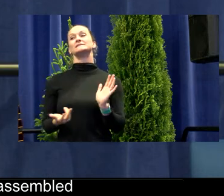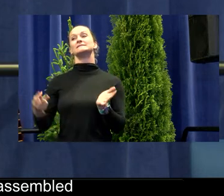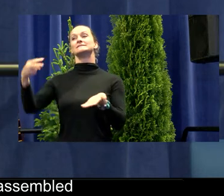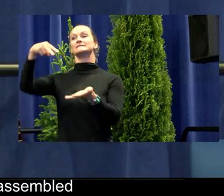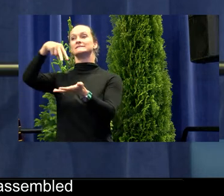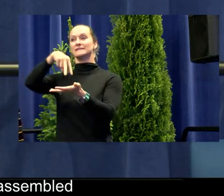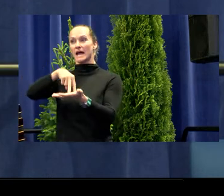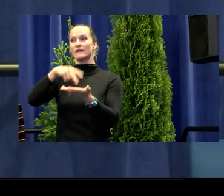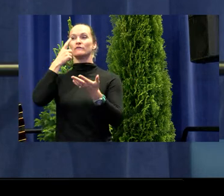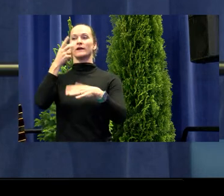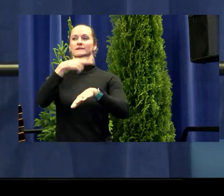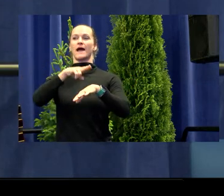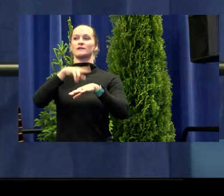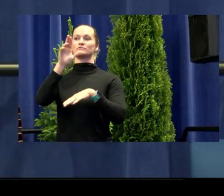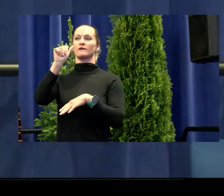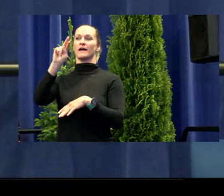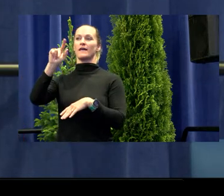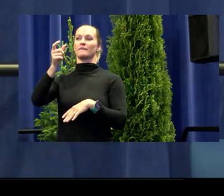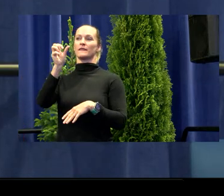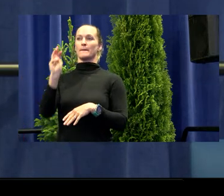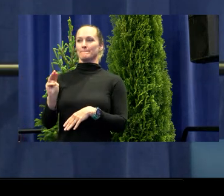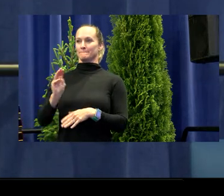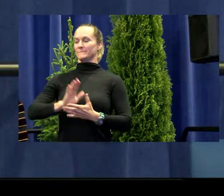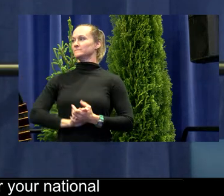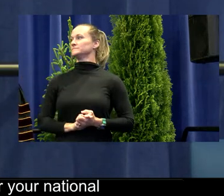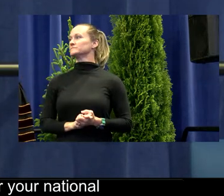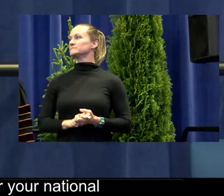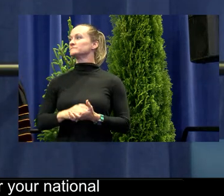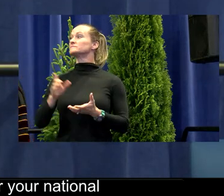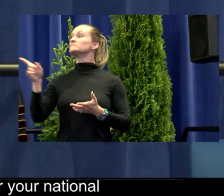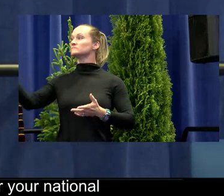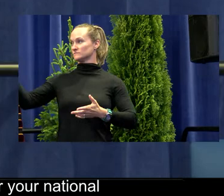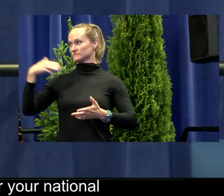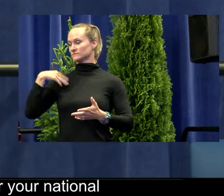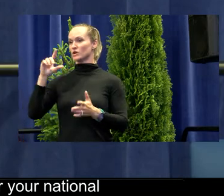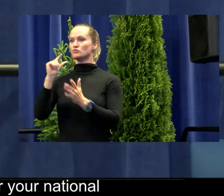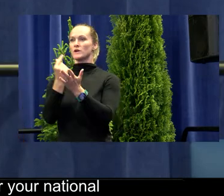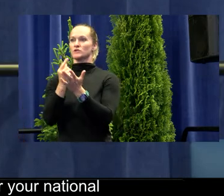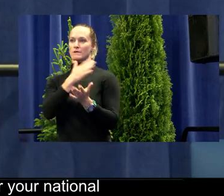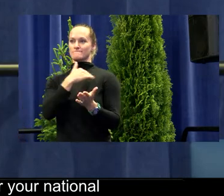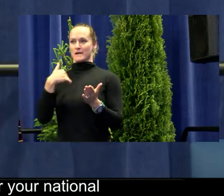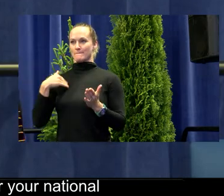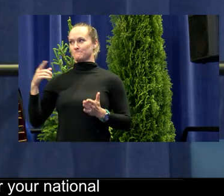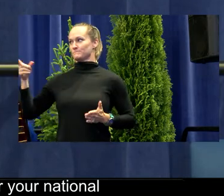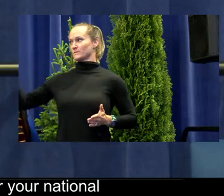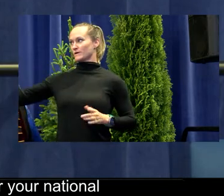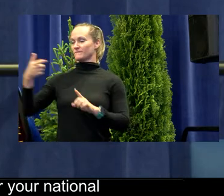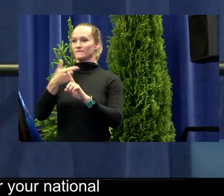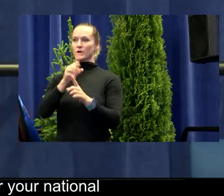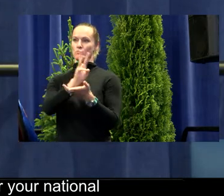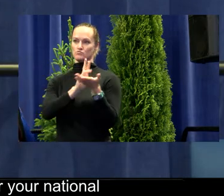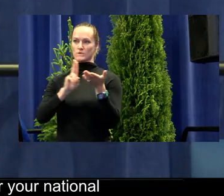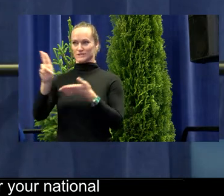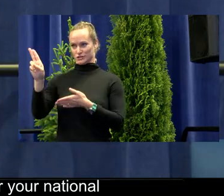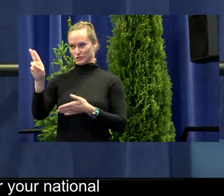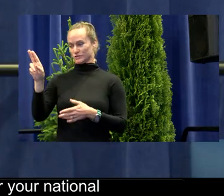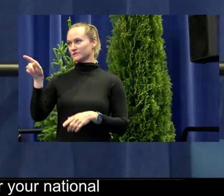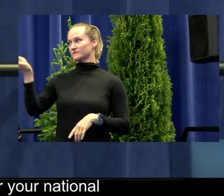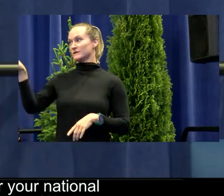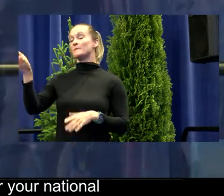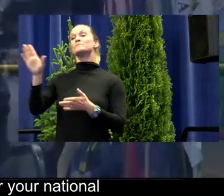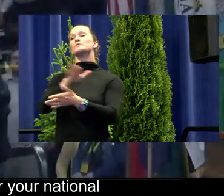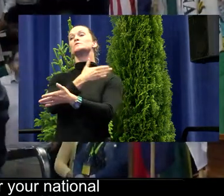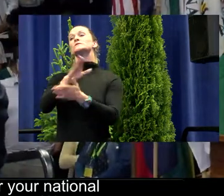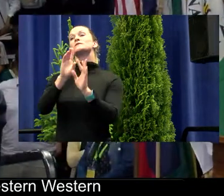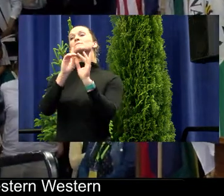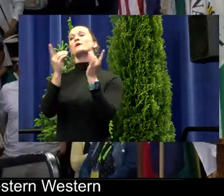able for our national anthem. We will be led in singing by a graduating member of Western Washington University's Music